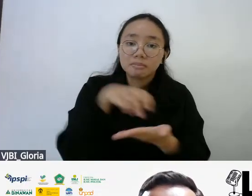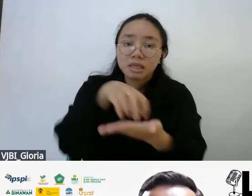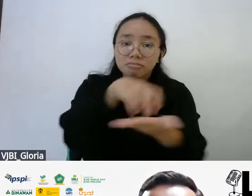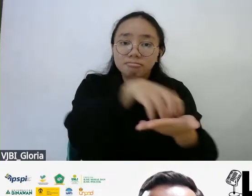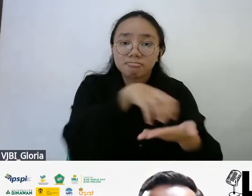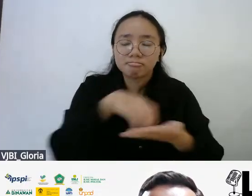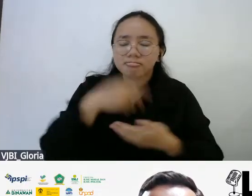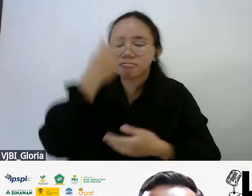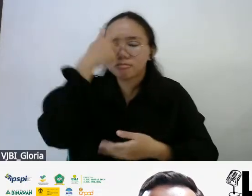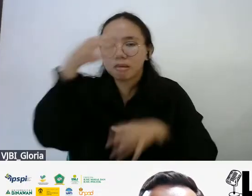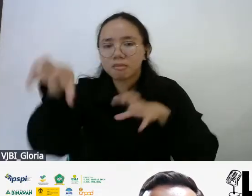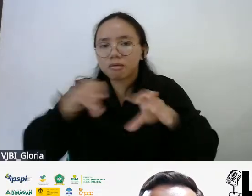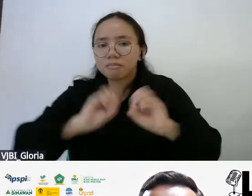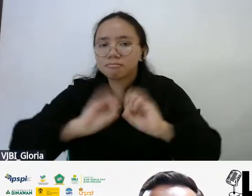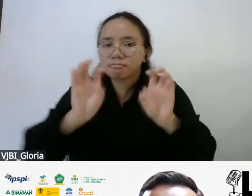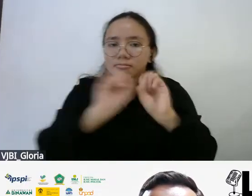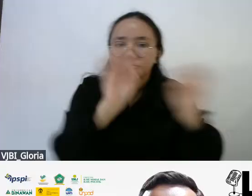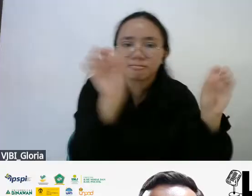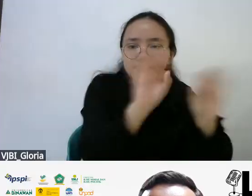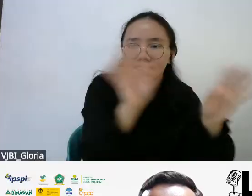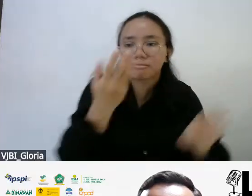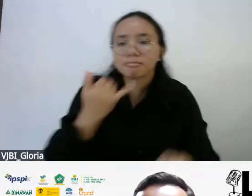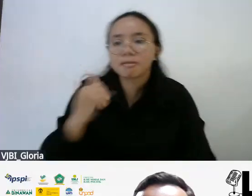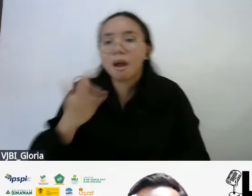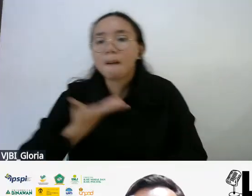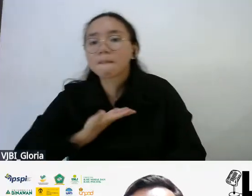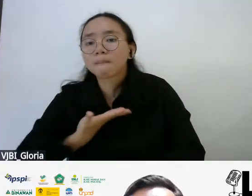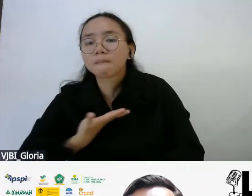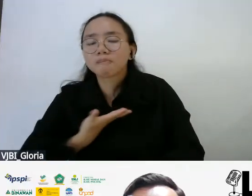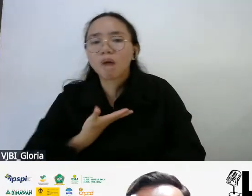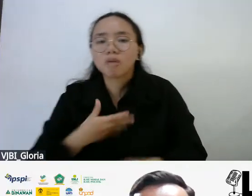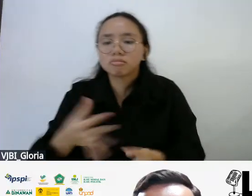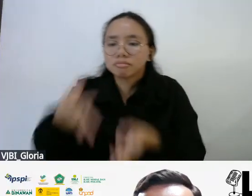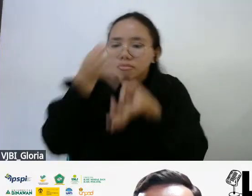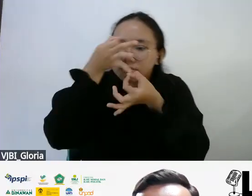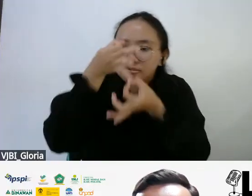like this one. And I have many others that I do too.